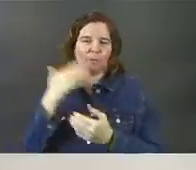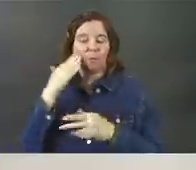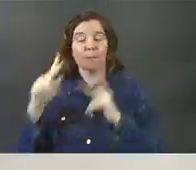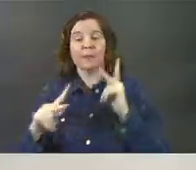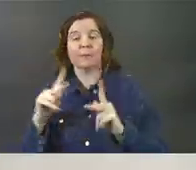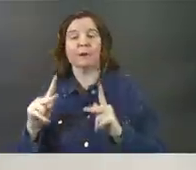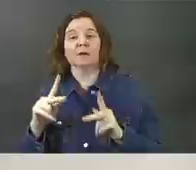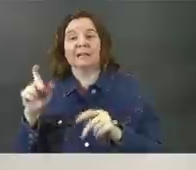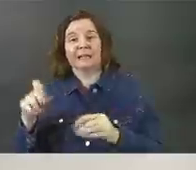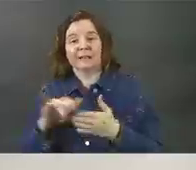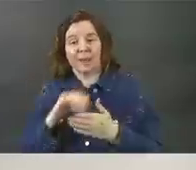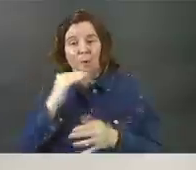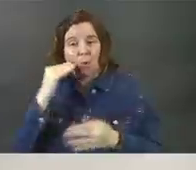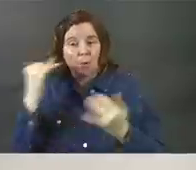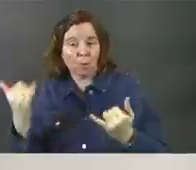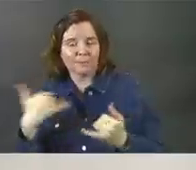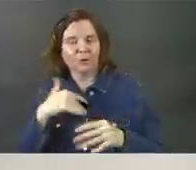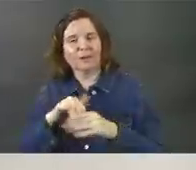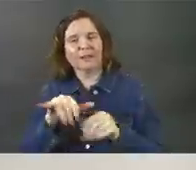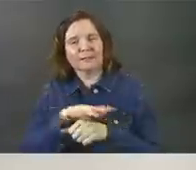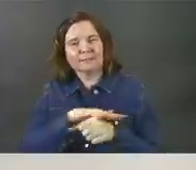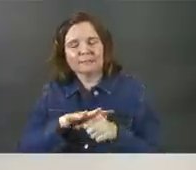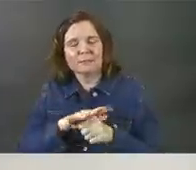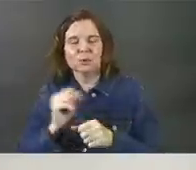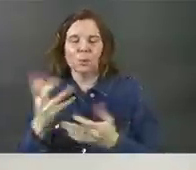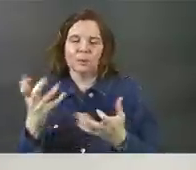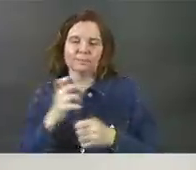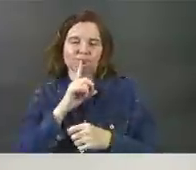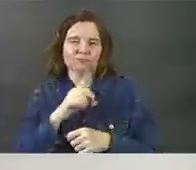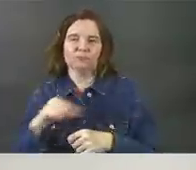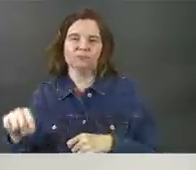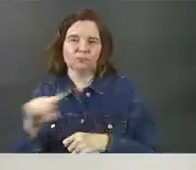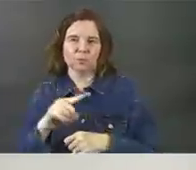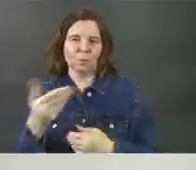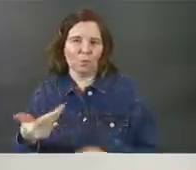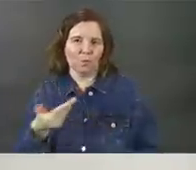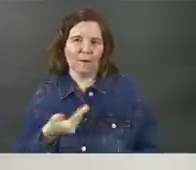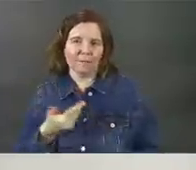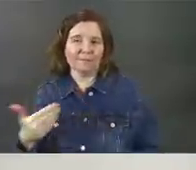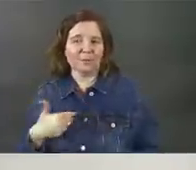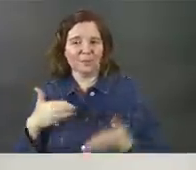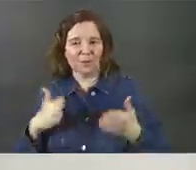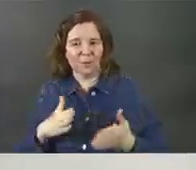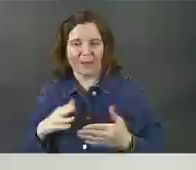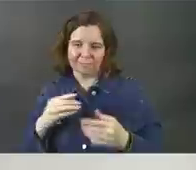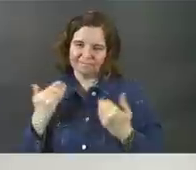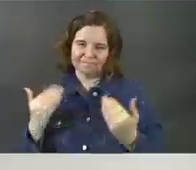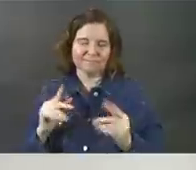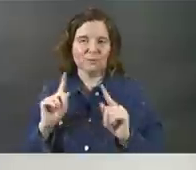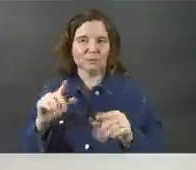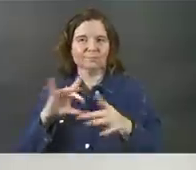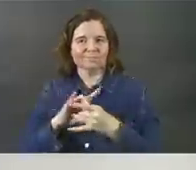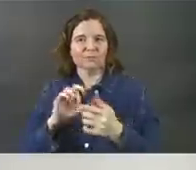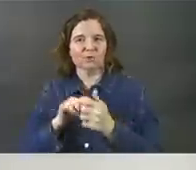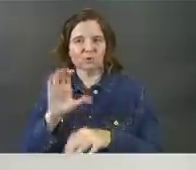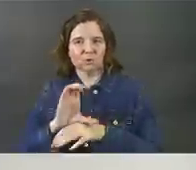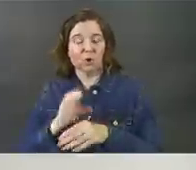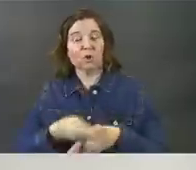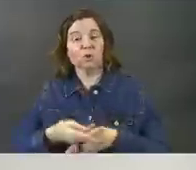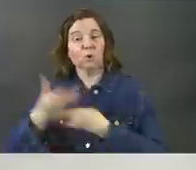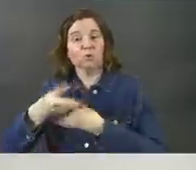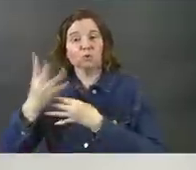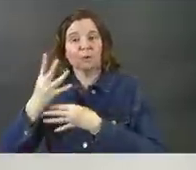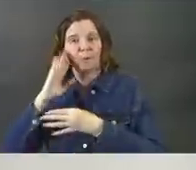people need that at home right now or in that space. So hey, we want to make sure that you are welcome and that you have a way to get to church on a Sunday as well. So streaming